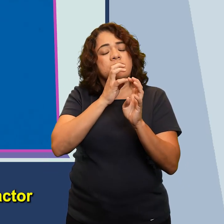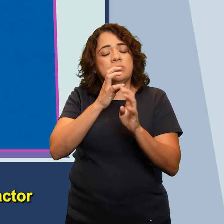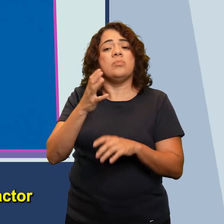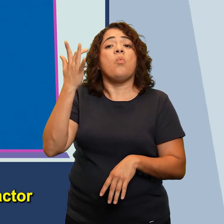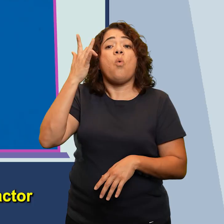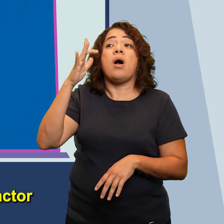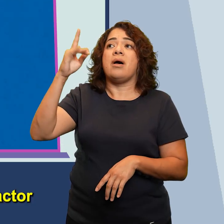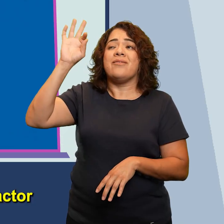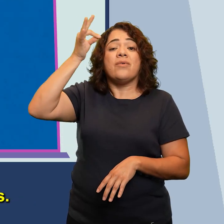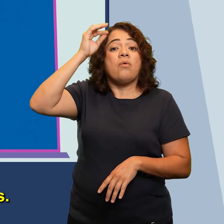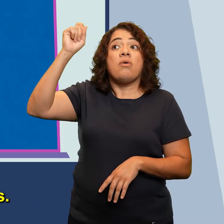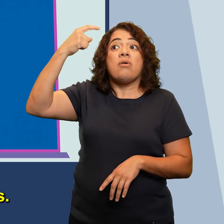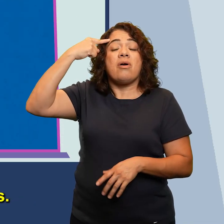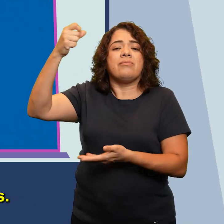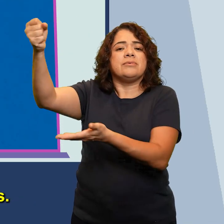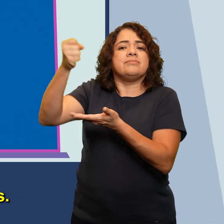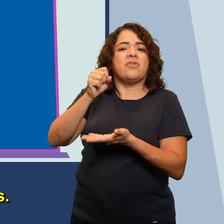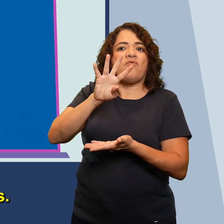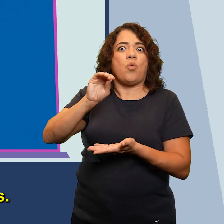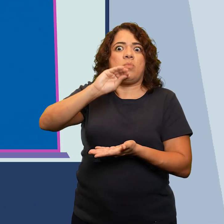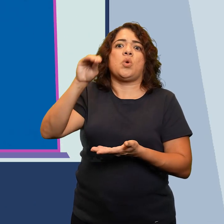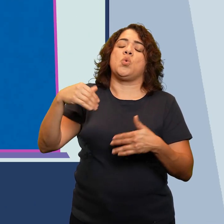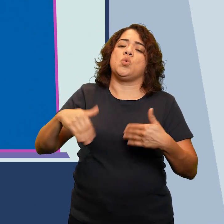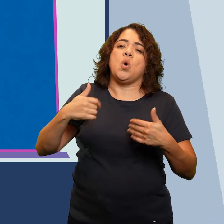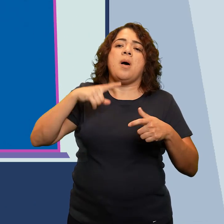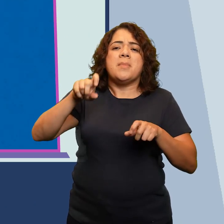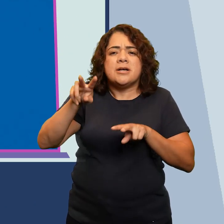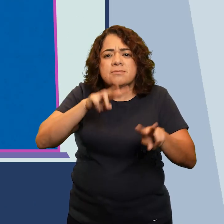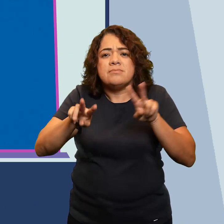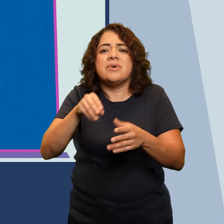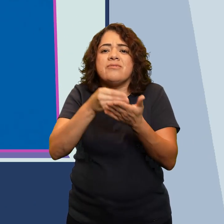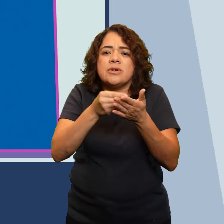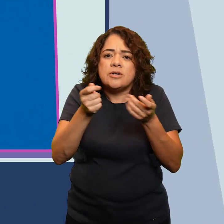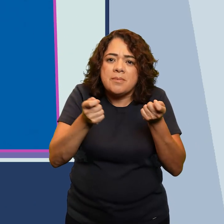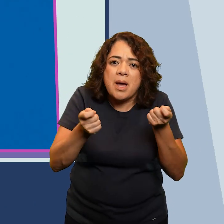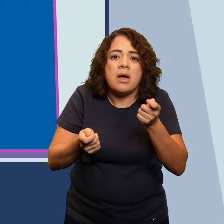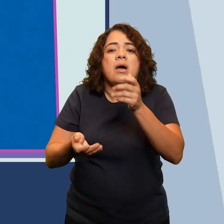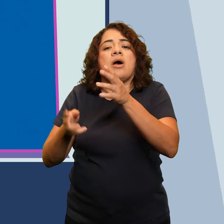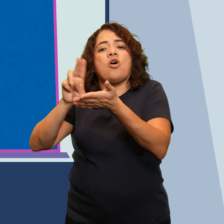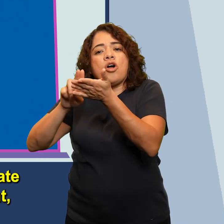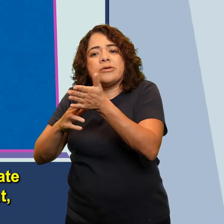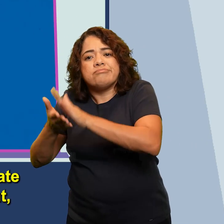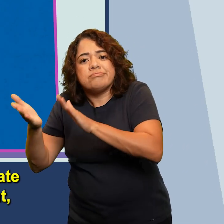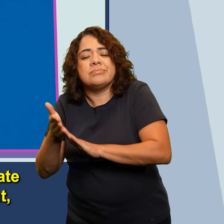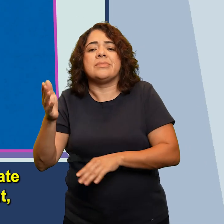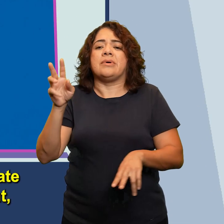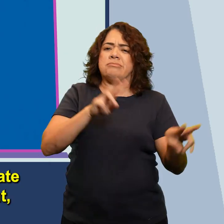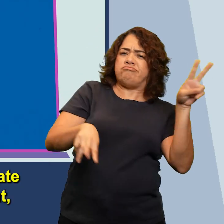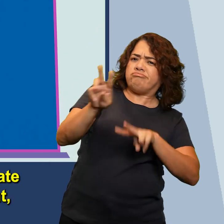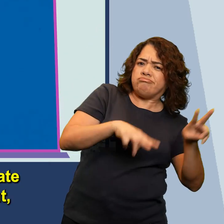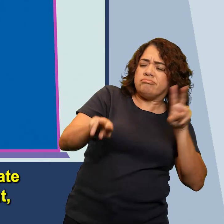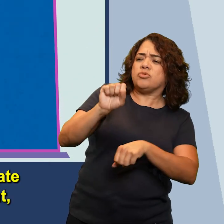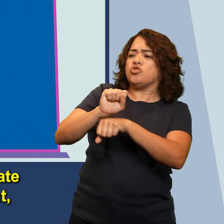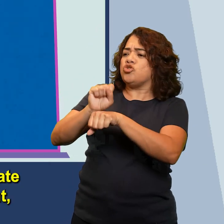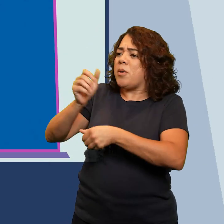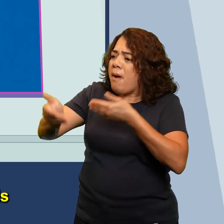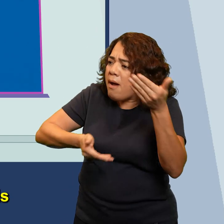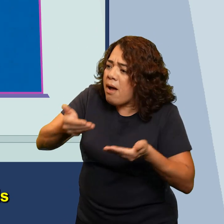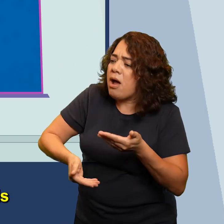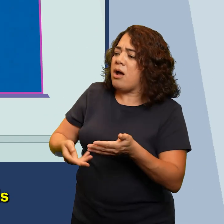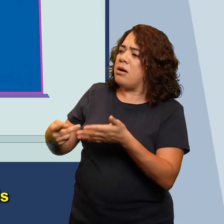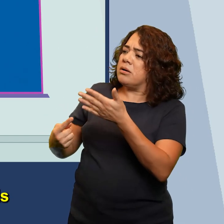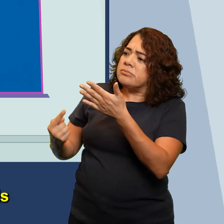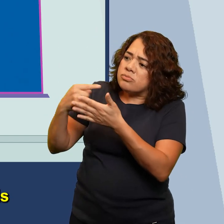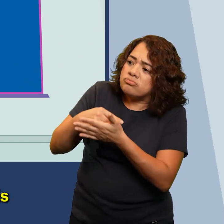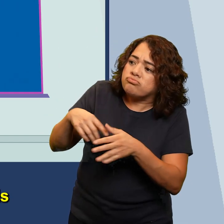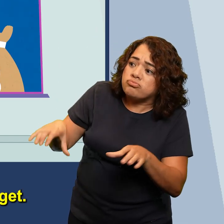fiscal management, contractor operations and evaluations, performance reviews, staffing, monitoring and reporting to both the state and the federal government,